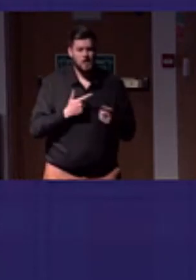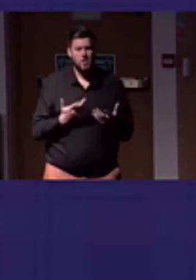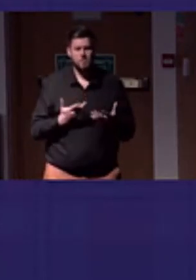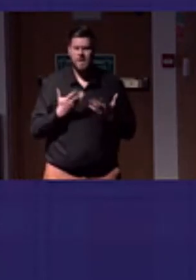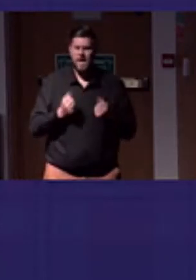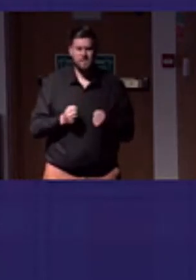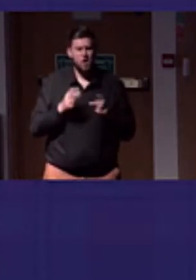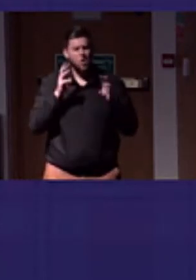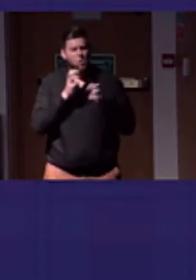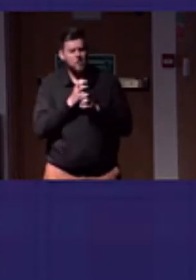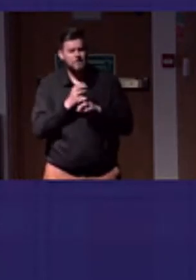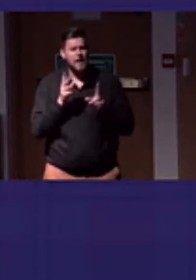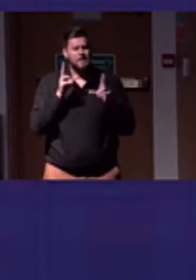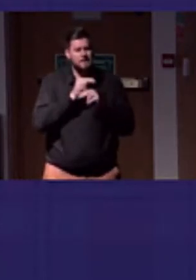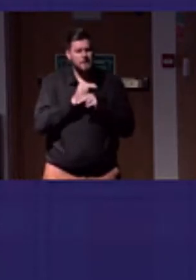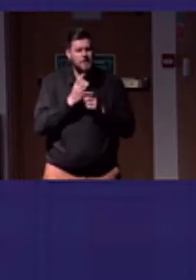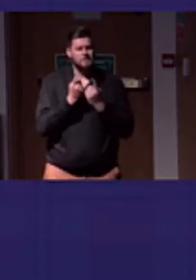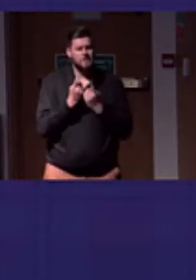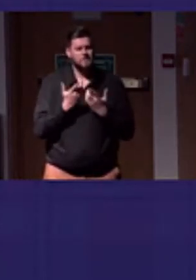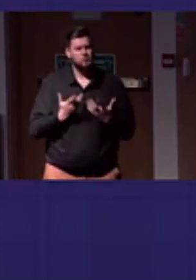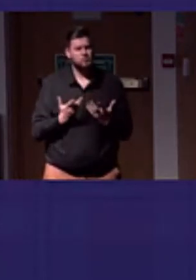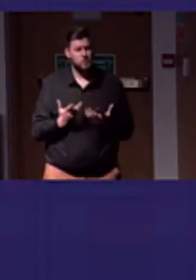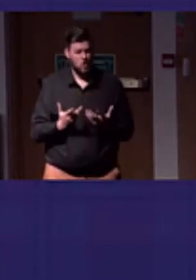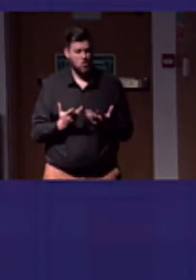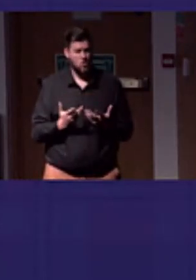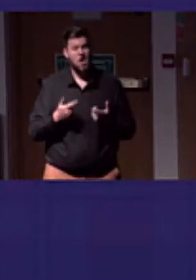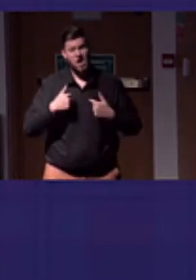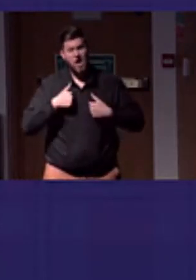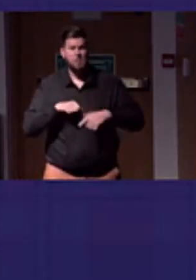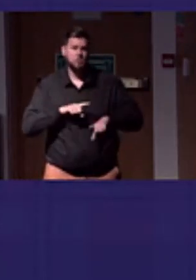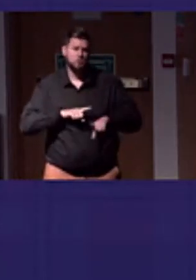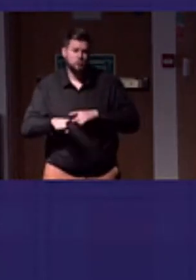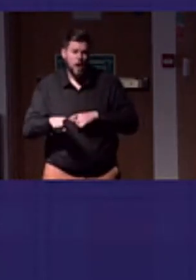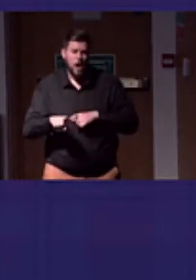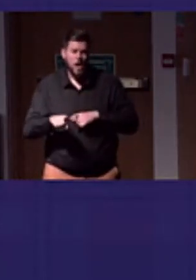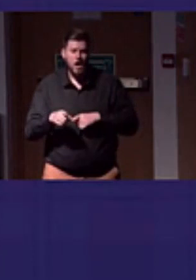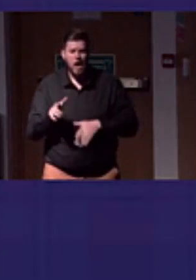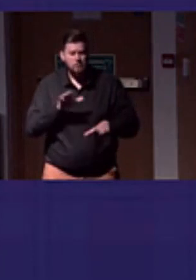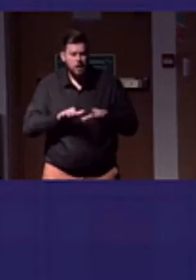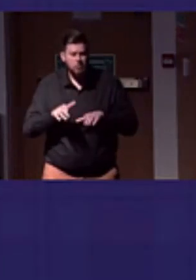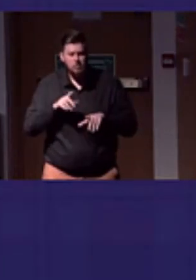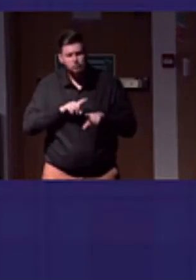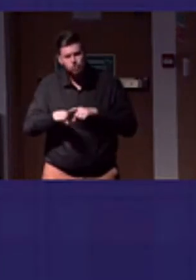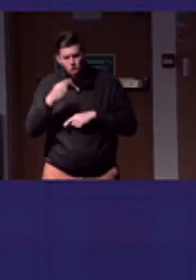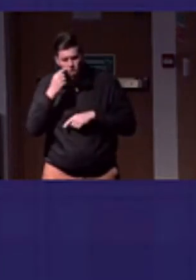now. I'm going to try an experiment to start my meetings at noon.